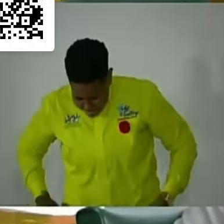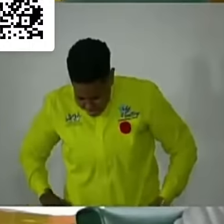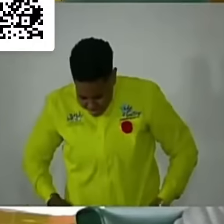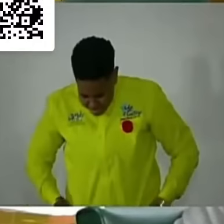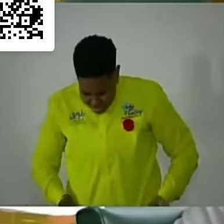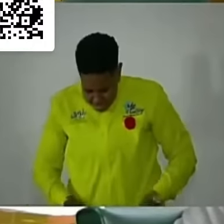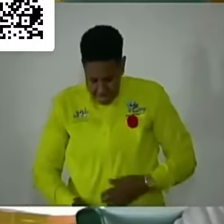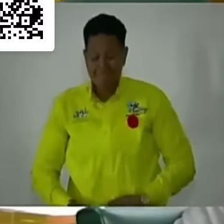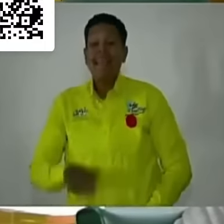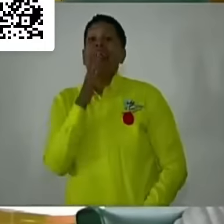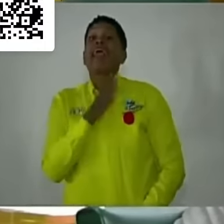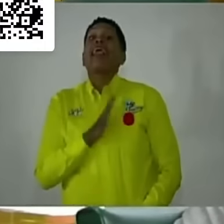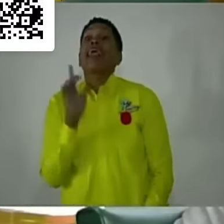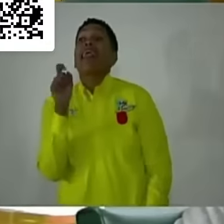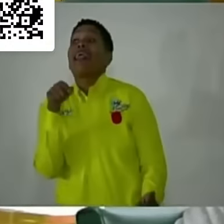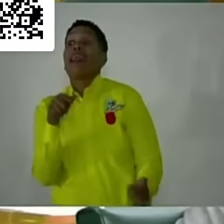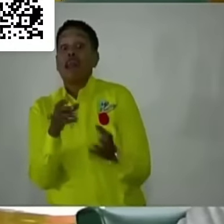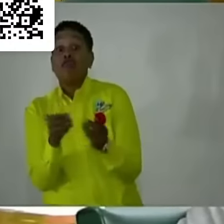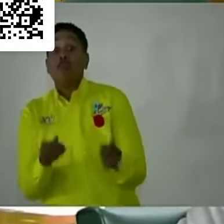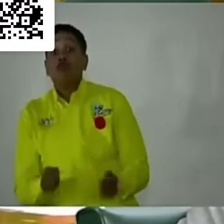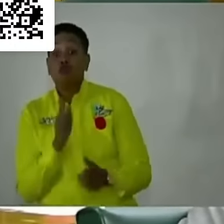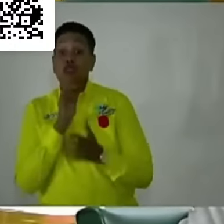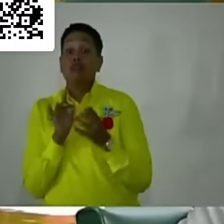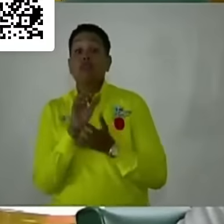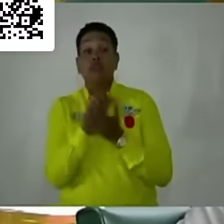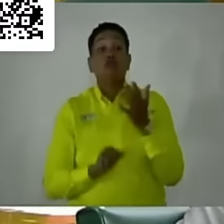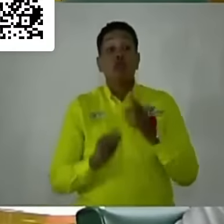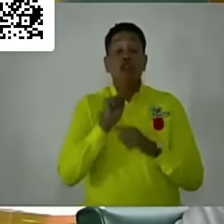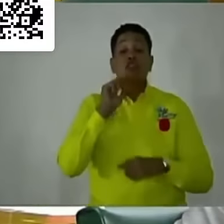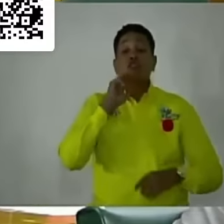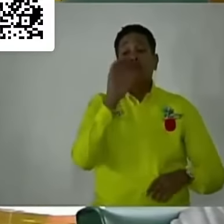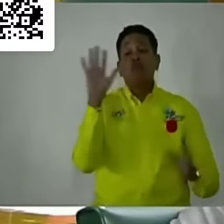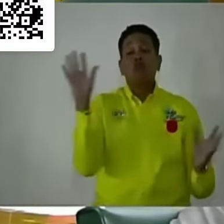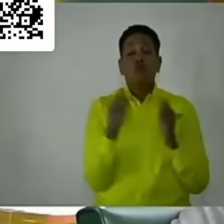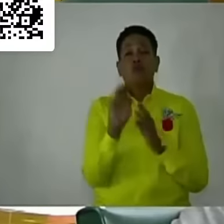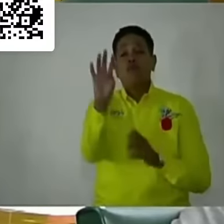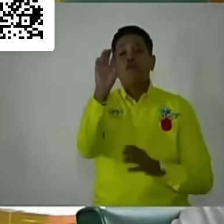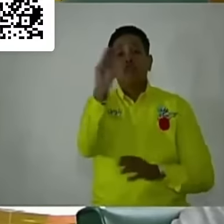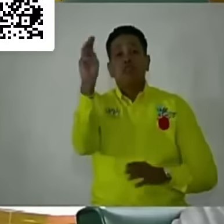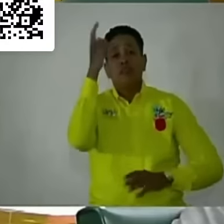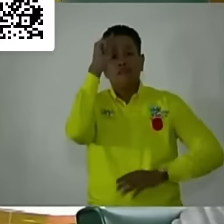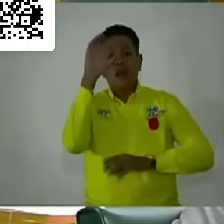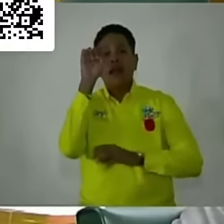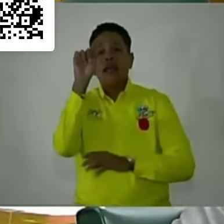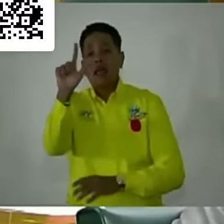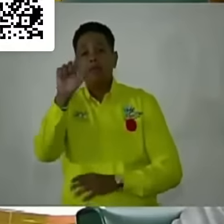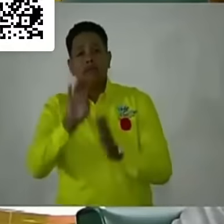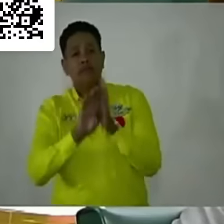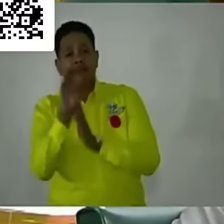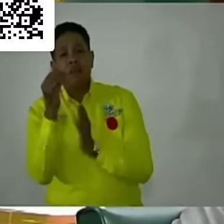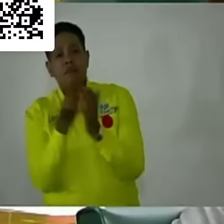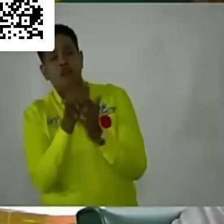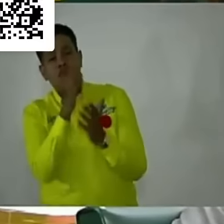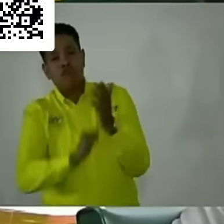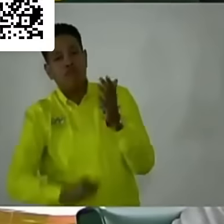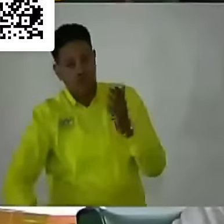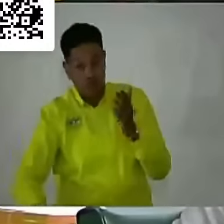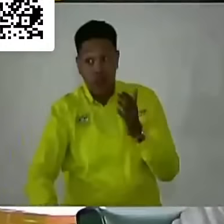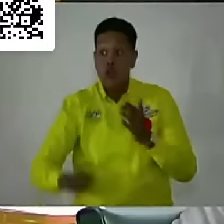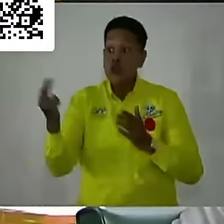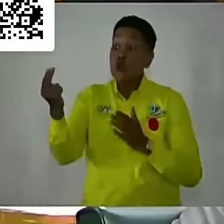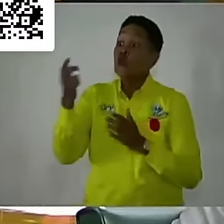speaks to extracting a sum of $400 million from the Capital Development Fund for use